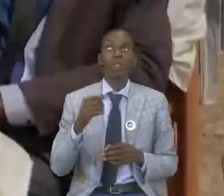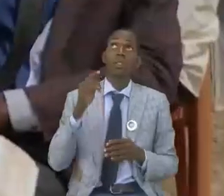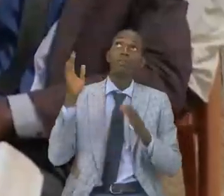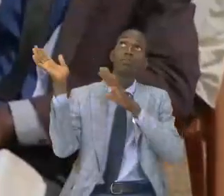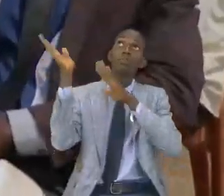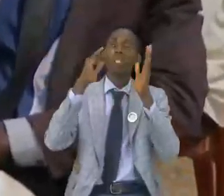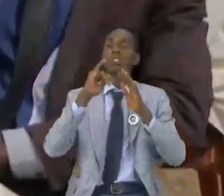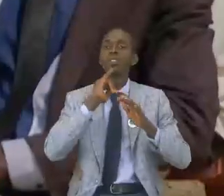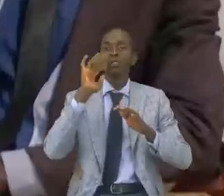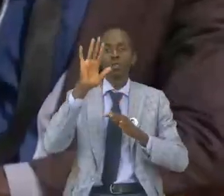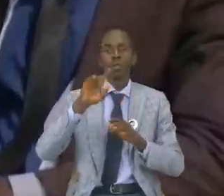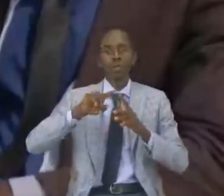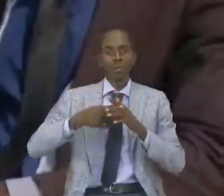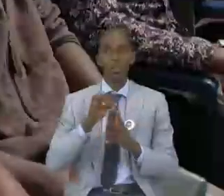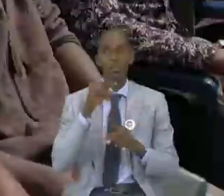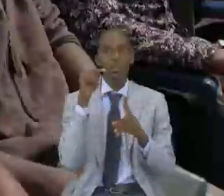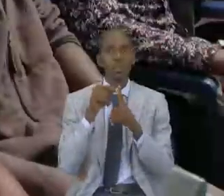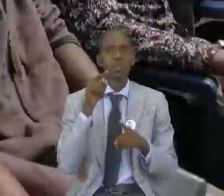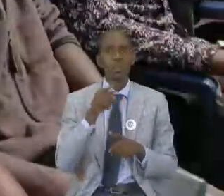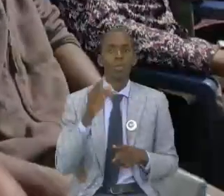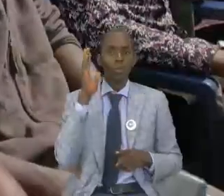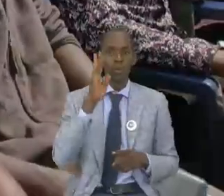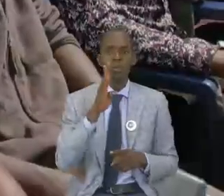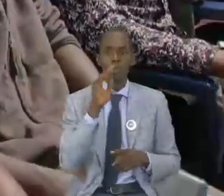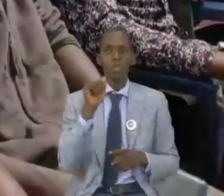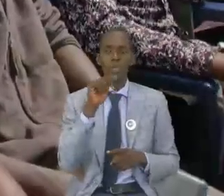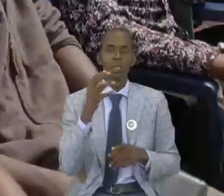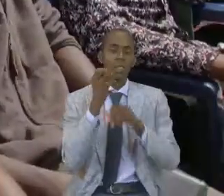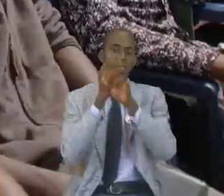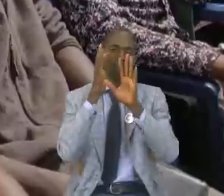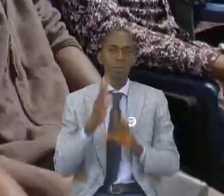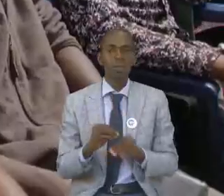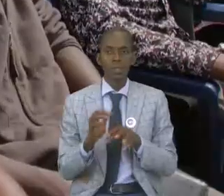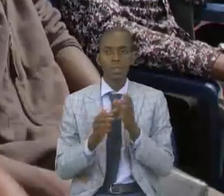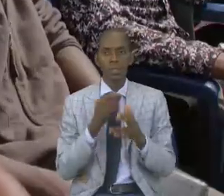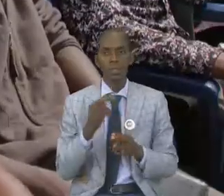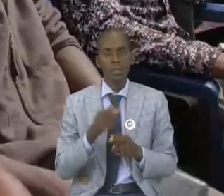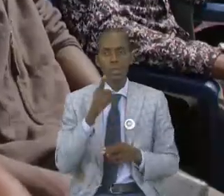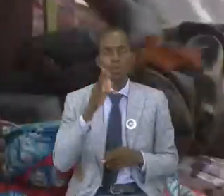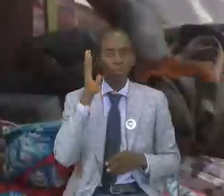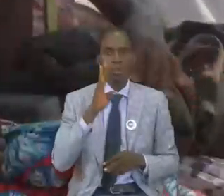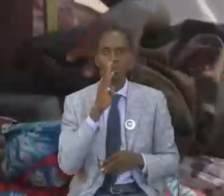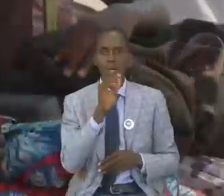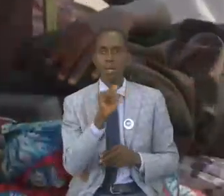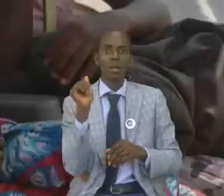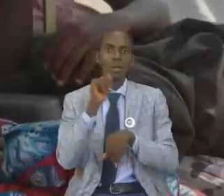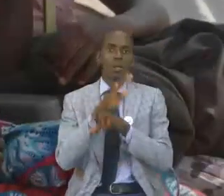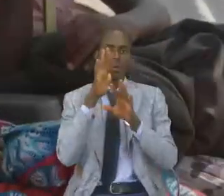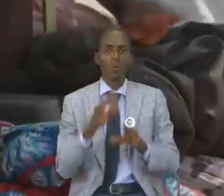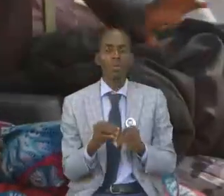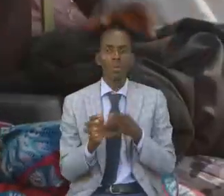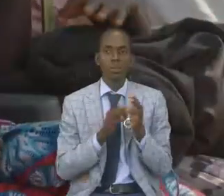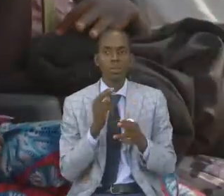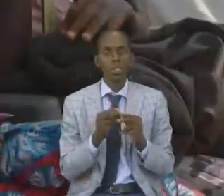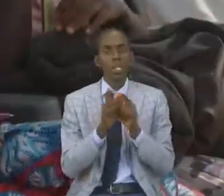limit. You'll be an achiever. You will be a conqueror. Great things